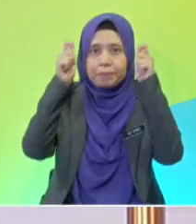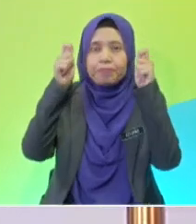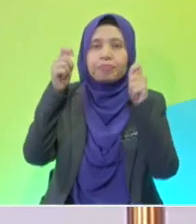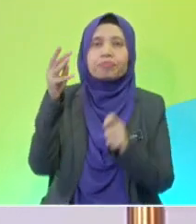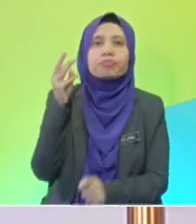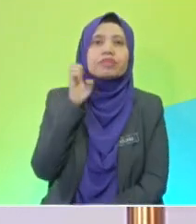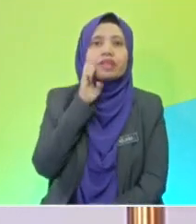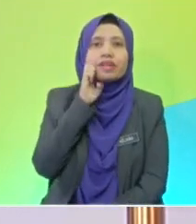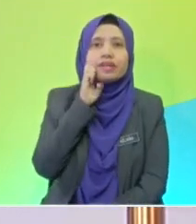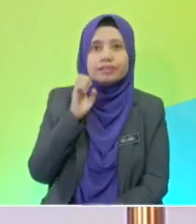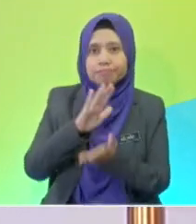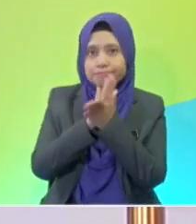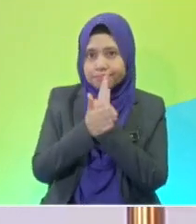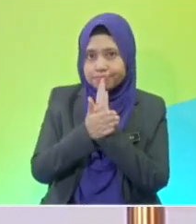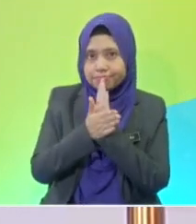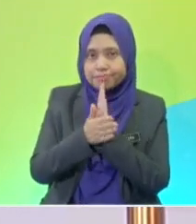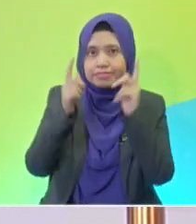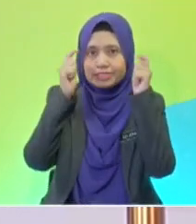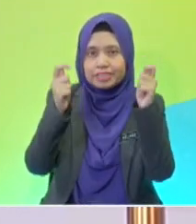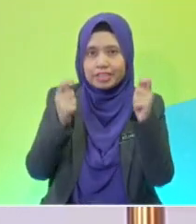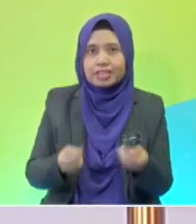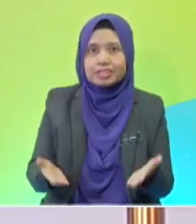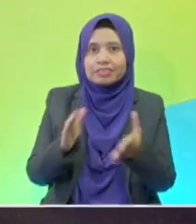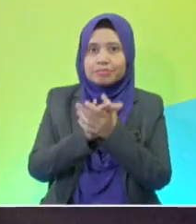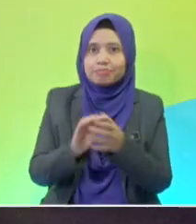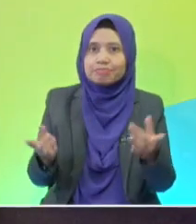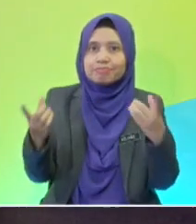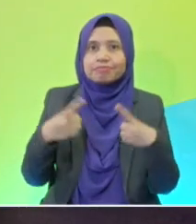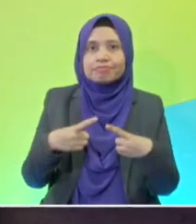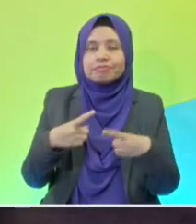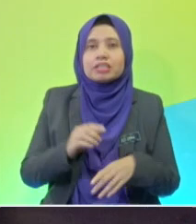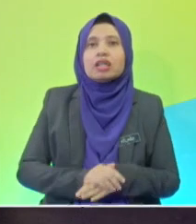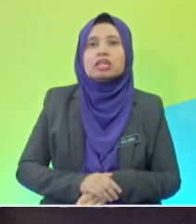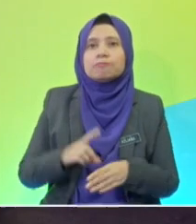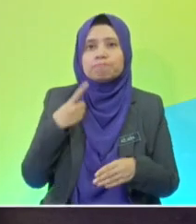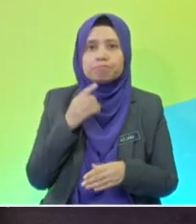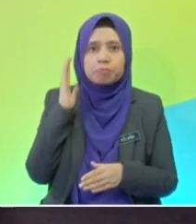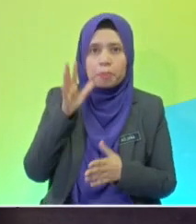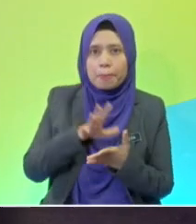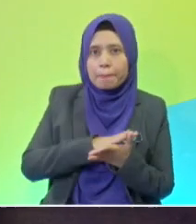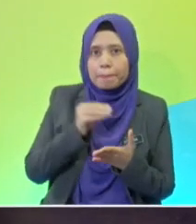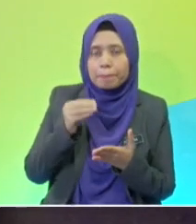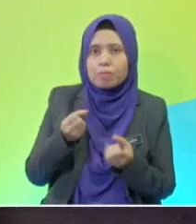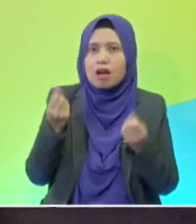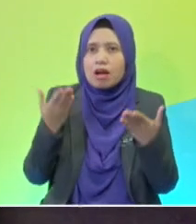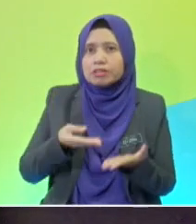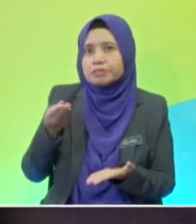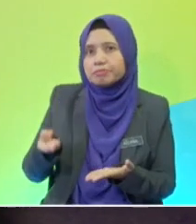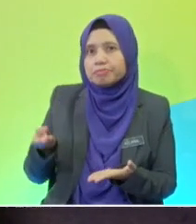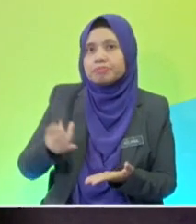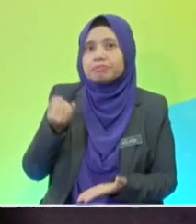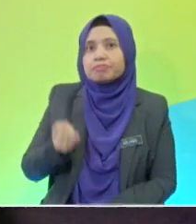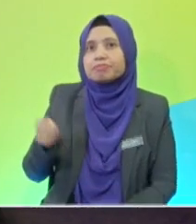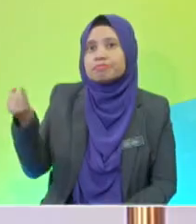Form 1. So, Teacher M, hello, welcome back. Hi. So, we found a lot of antique and heritage items, right? Like